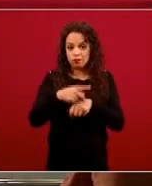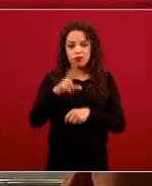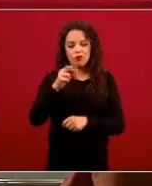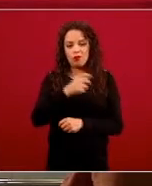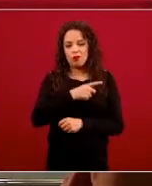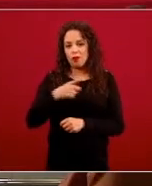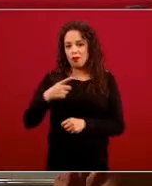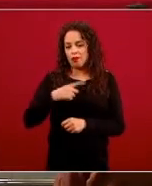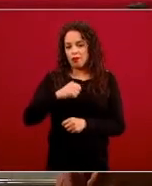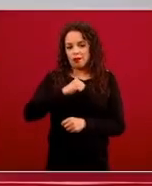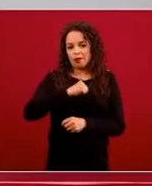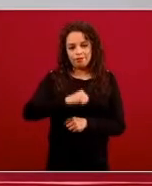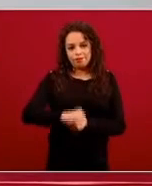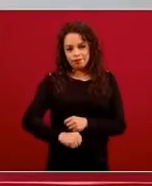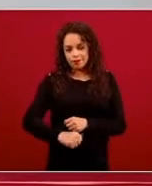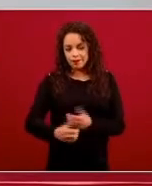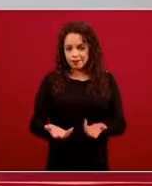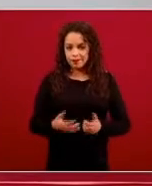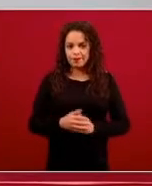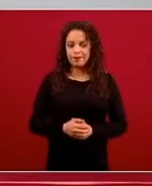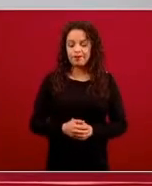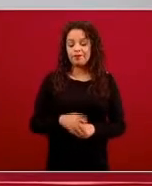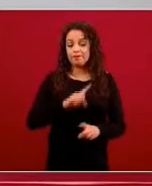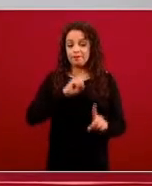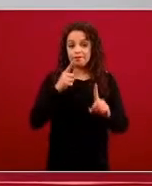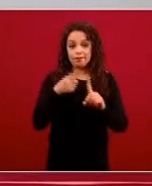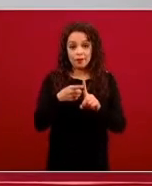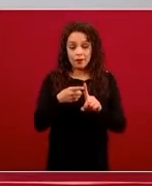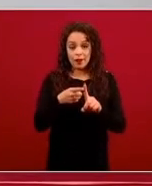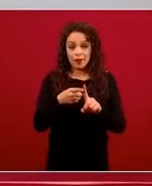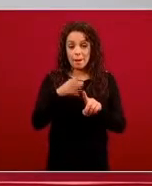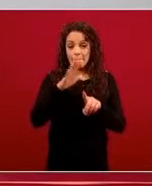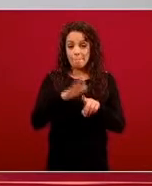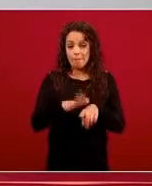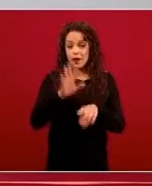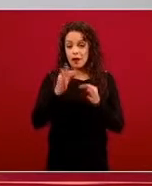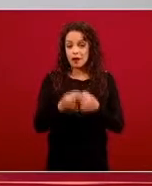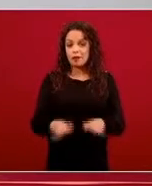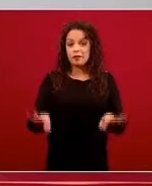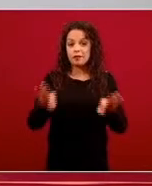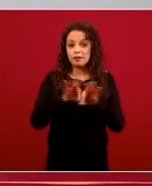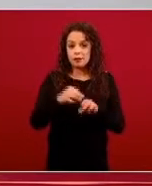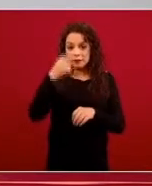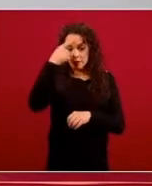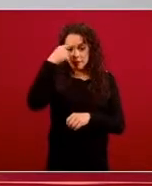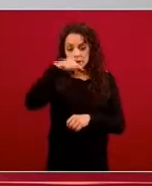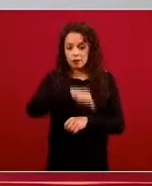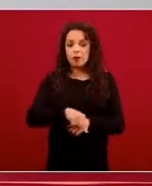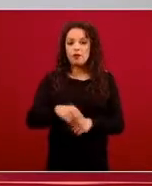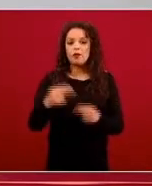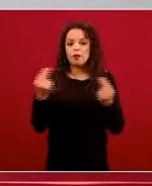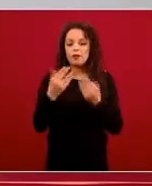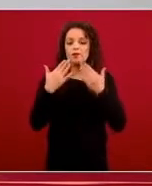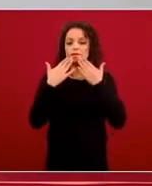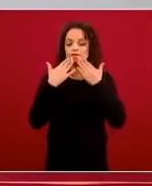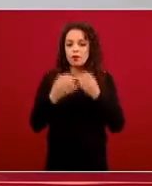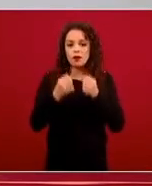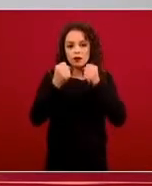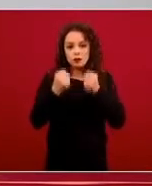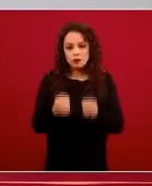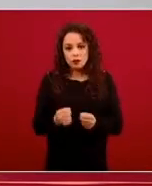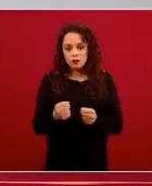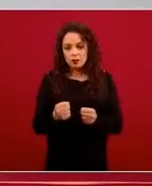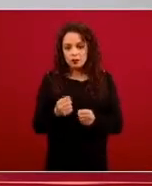specific biosecurity procedures and guidelines. Now, to come back to